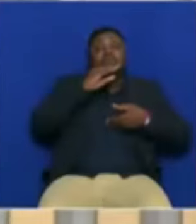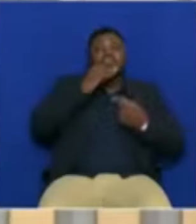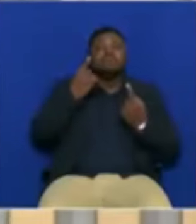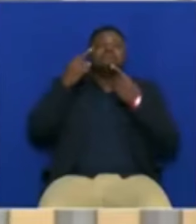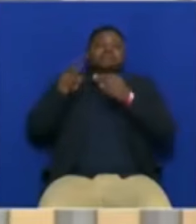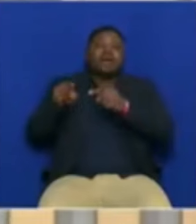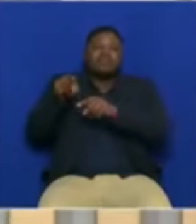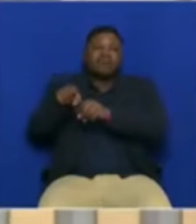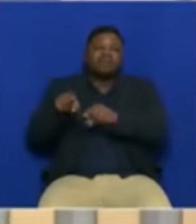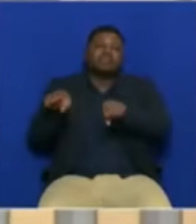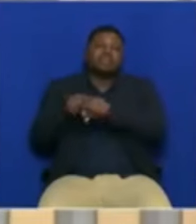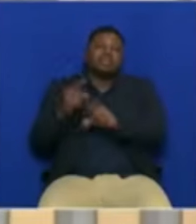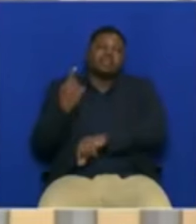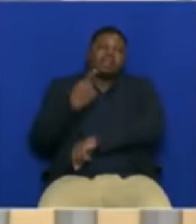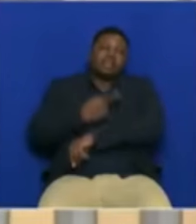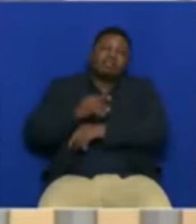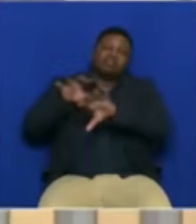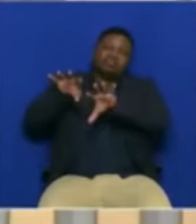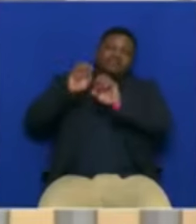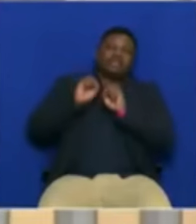too. Okay. So,